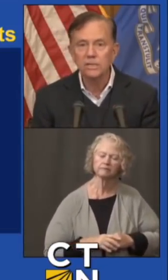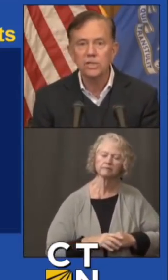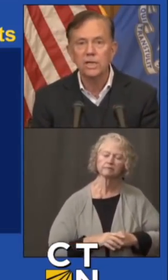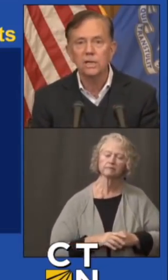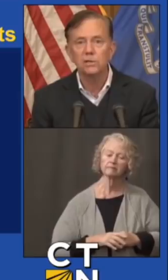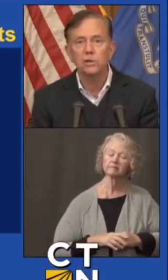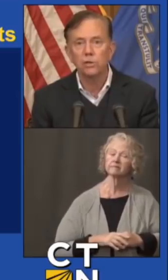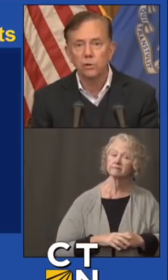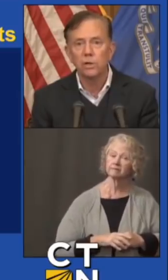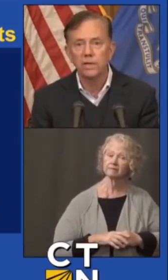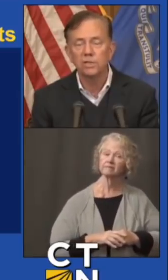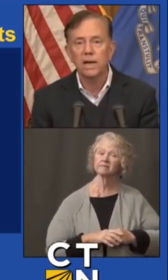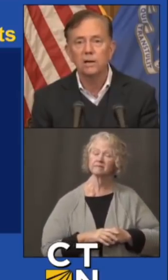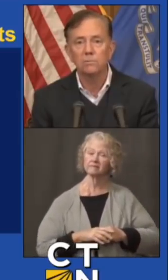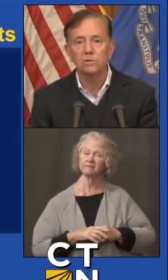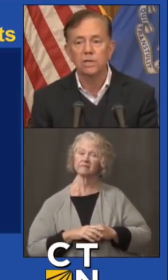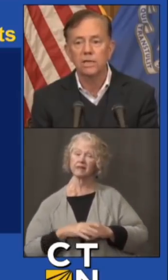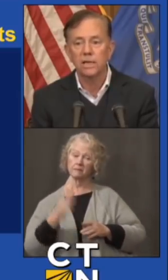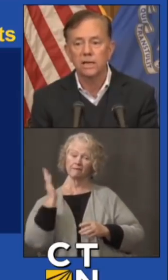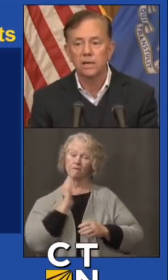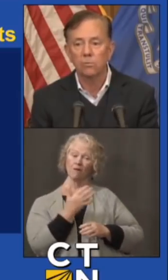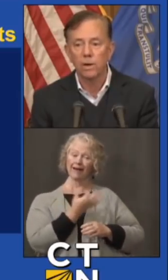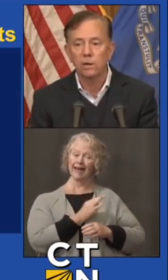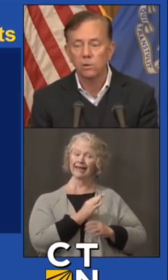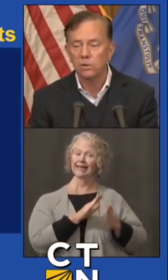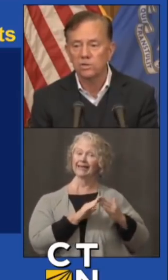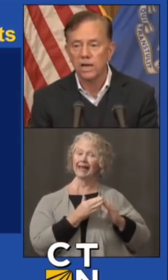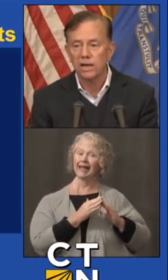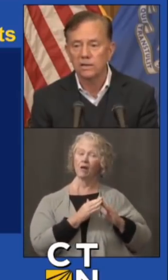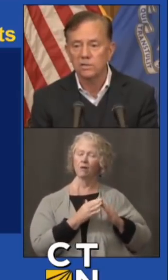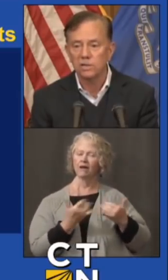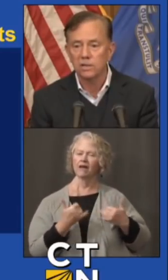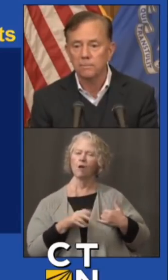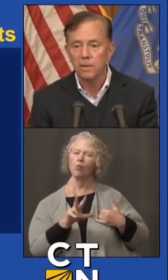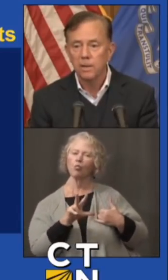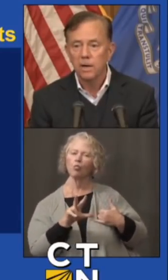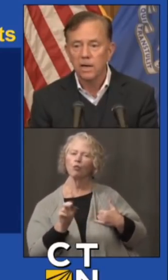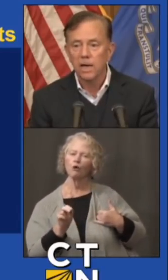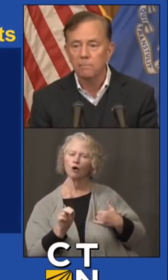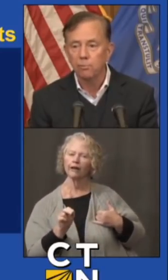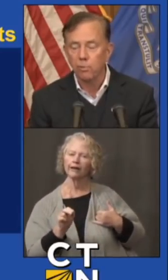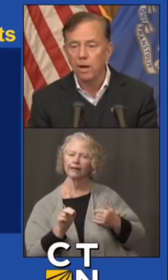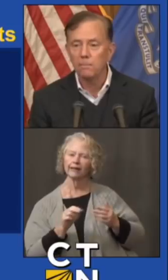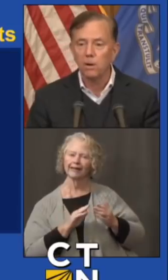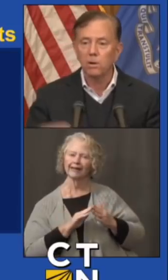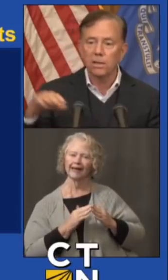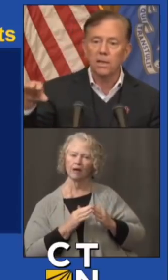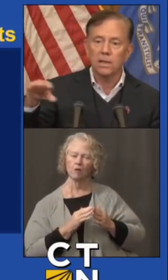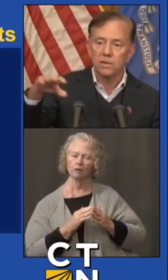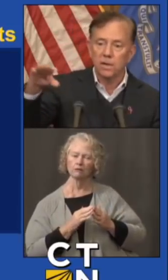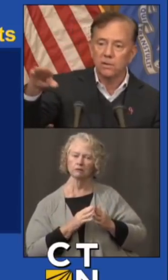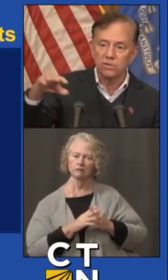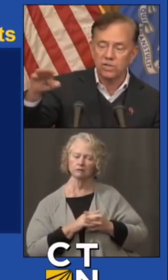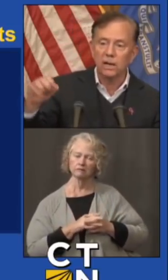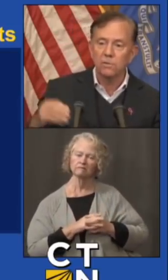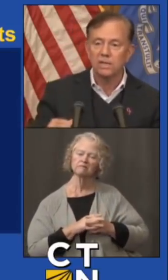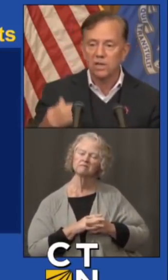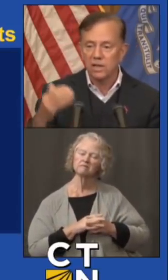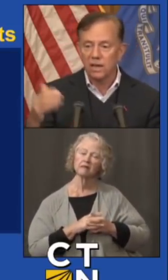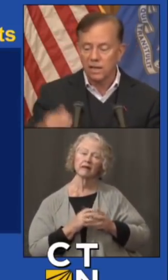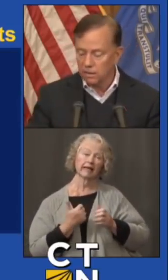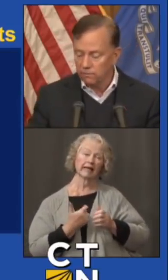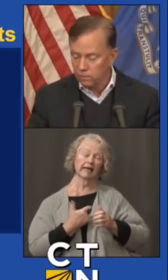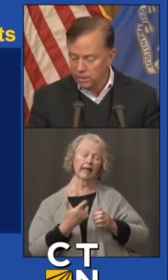from 19 to 30 towns in that red alert status. Again, primarily there in